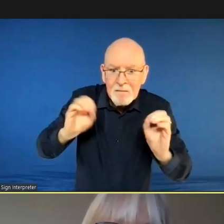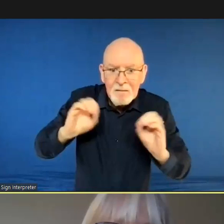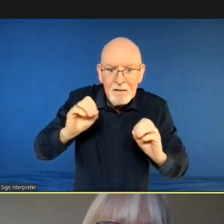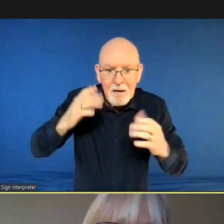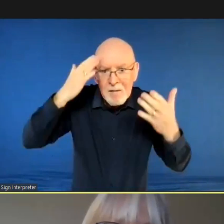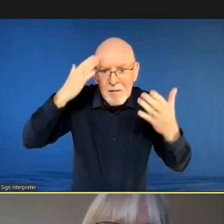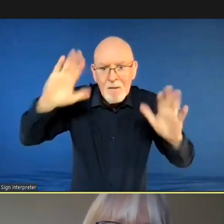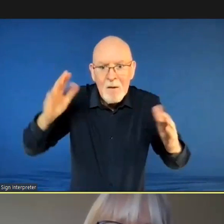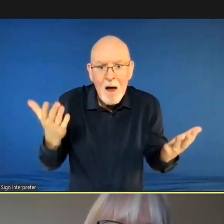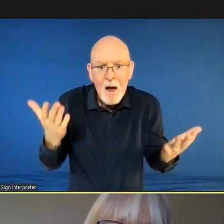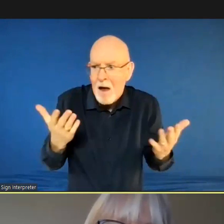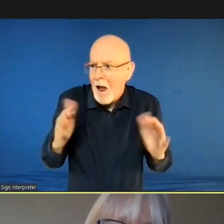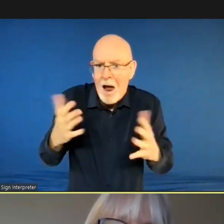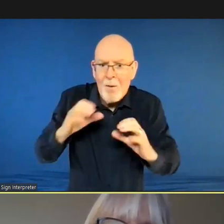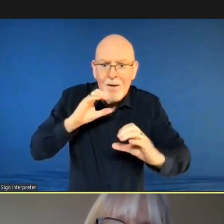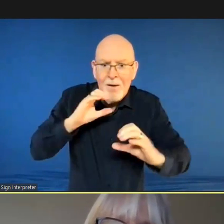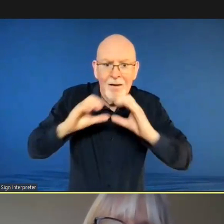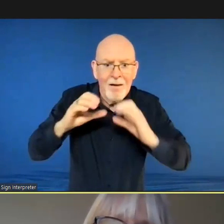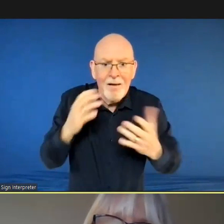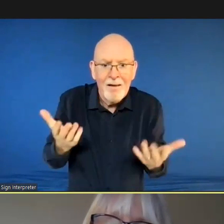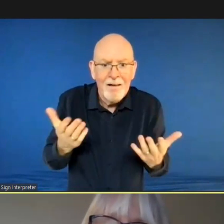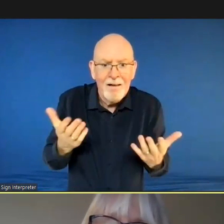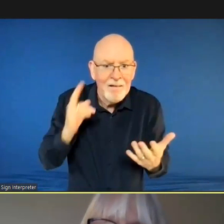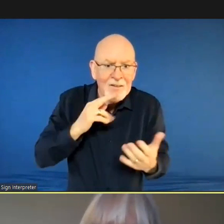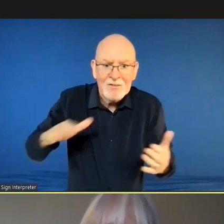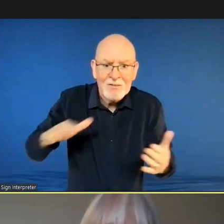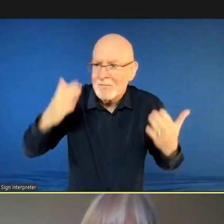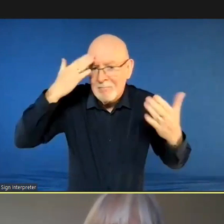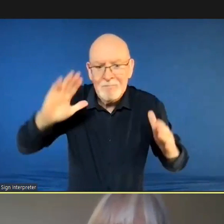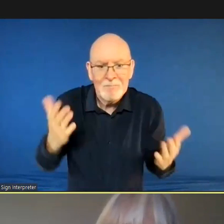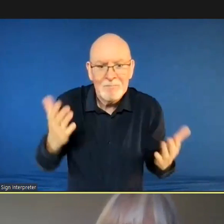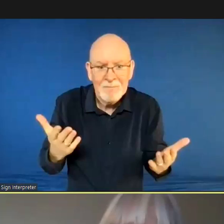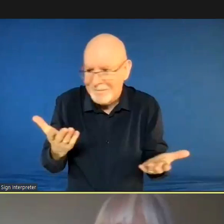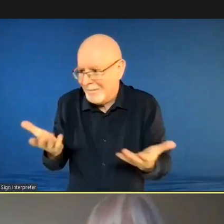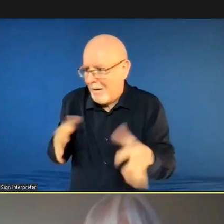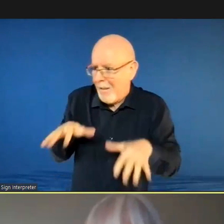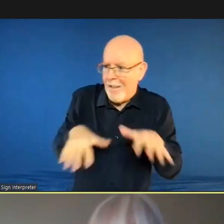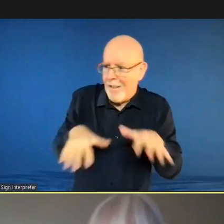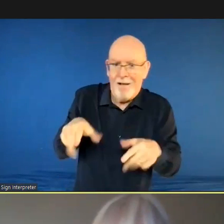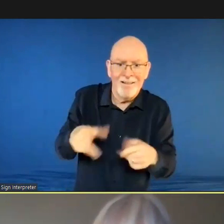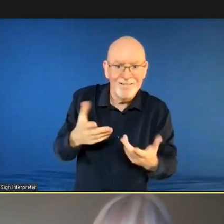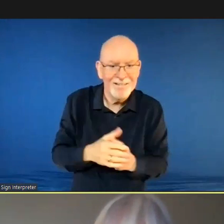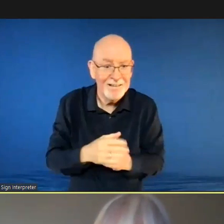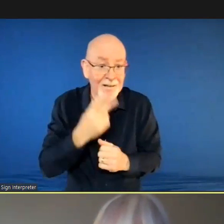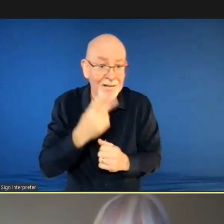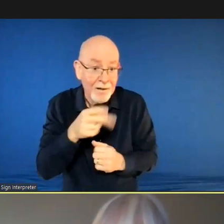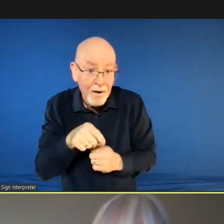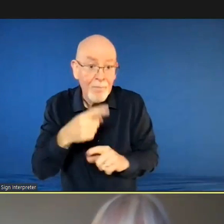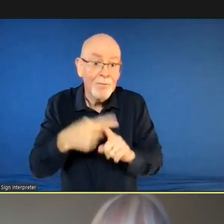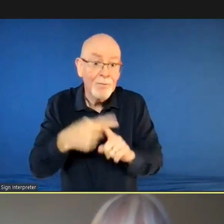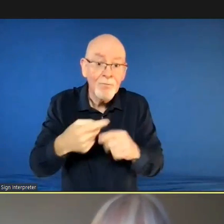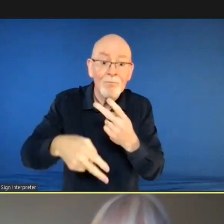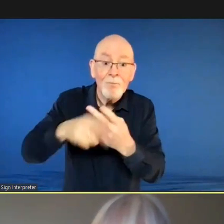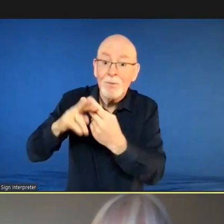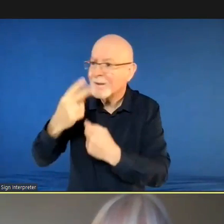to do. On top of that, the responses are often clouded as well by, sadly, systemic